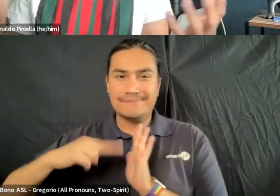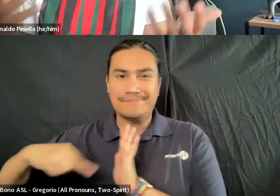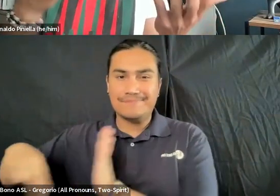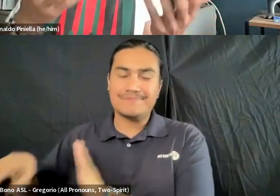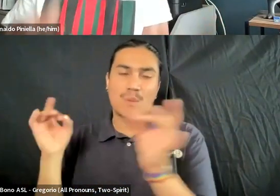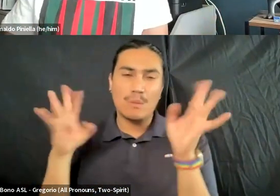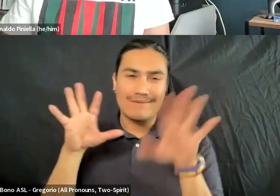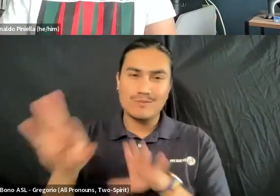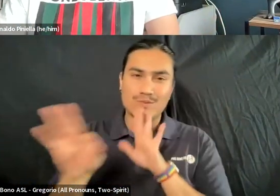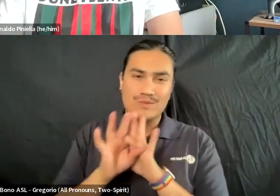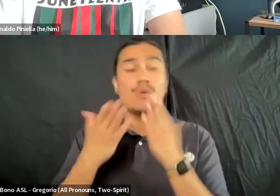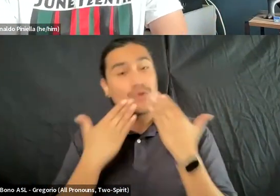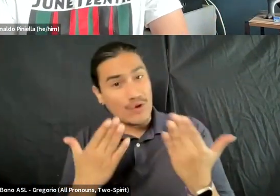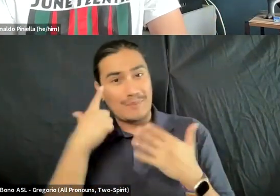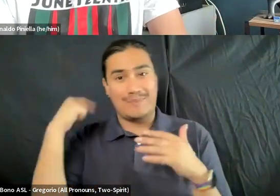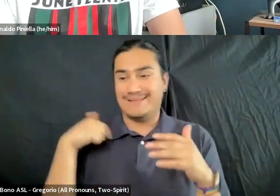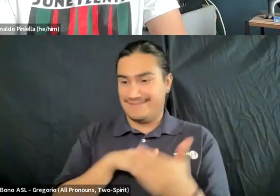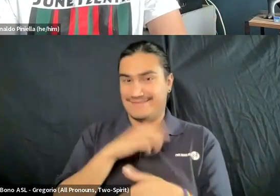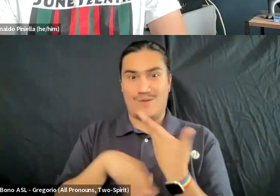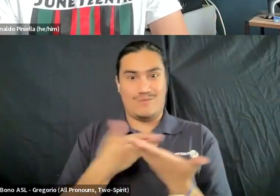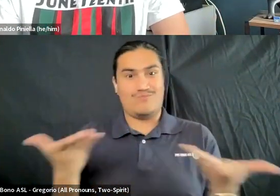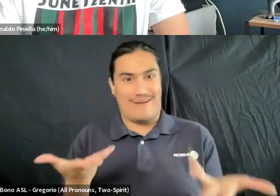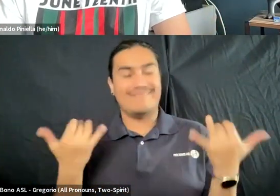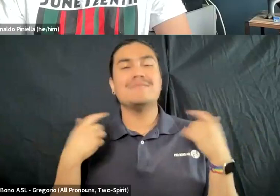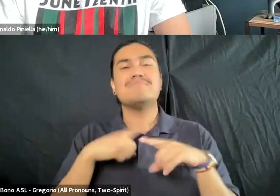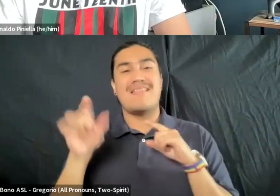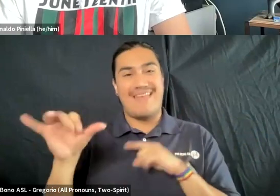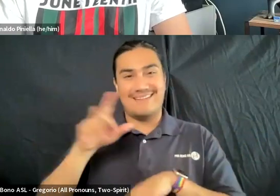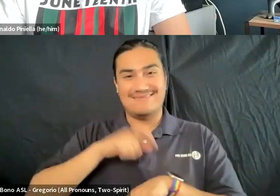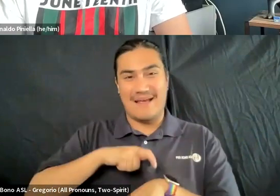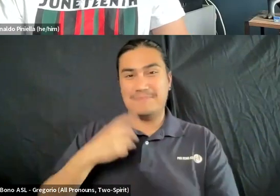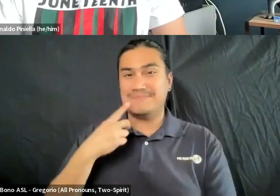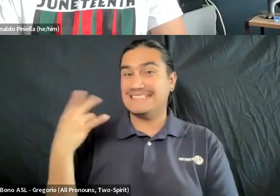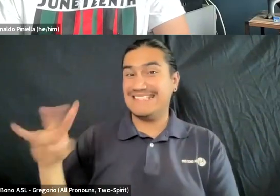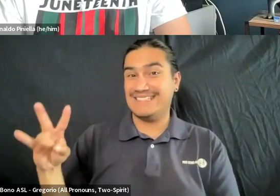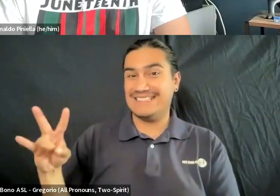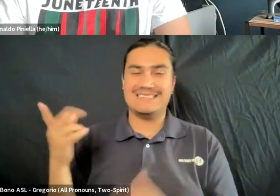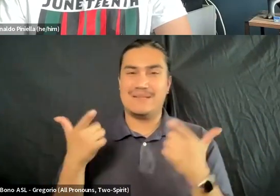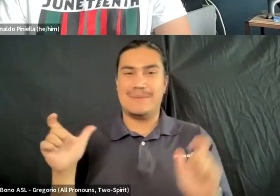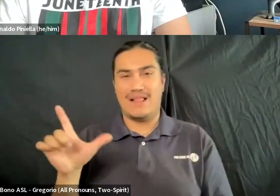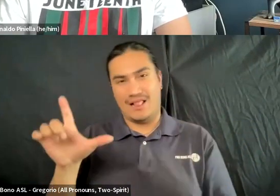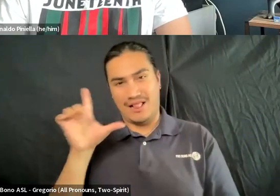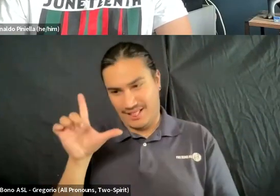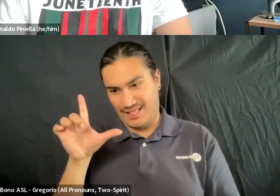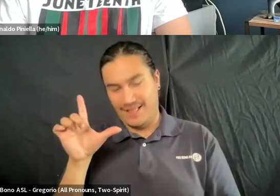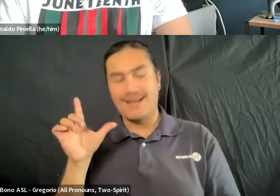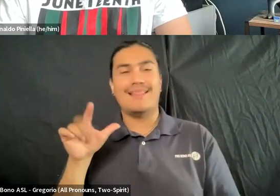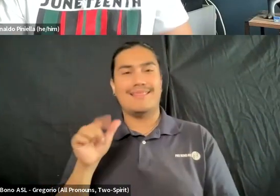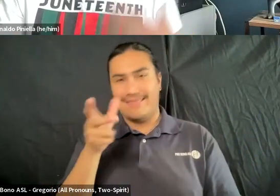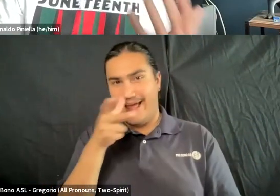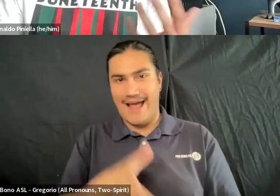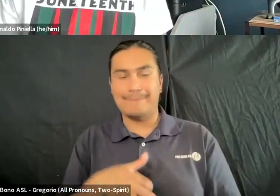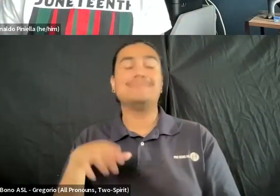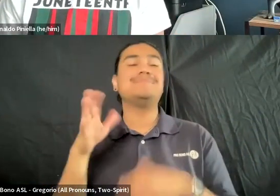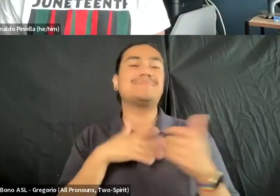A good one, because I ended up with you all. But at the time, as a 17-year-old, I was like, this is a big L I just took.